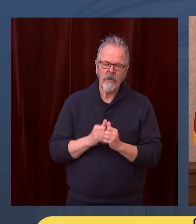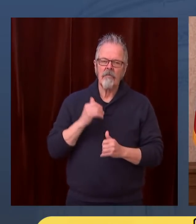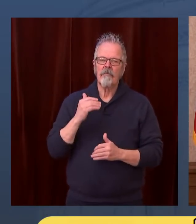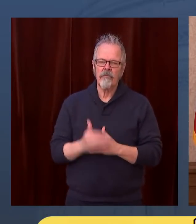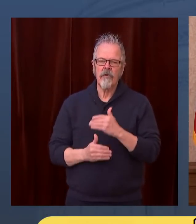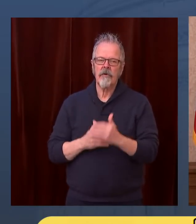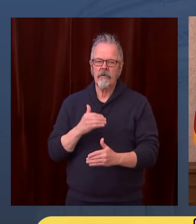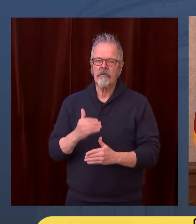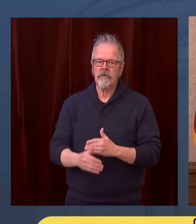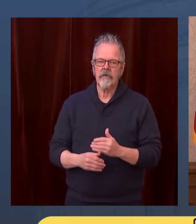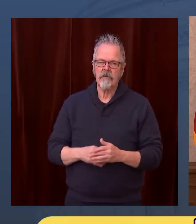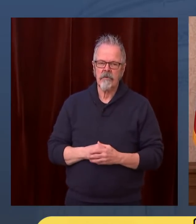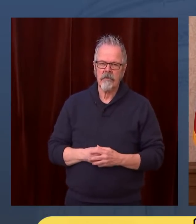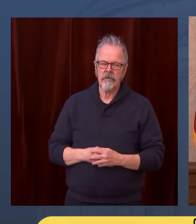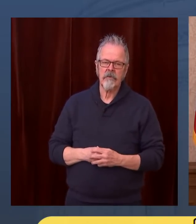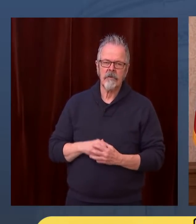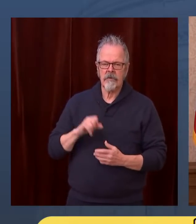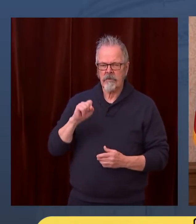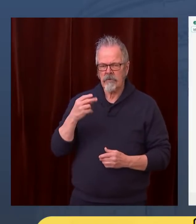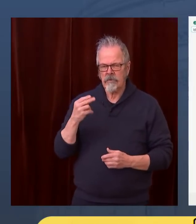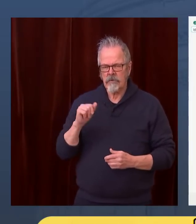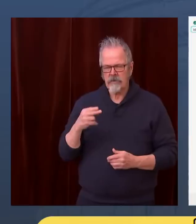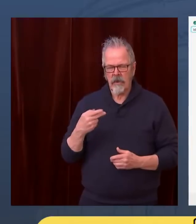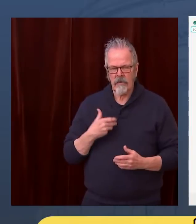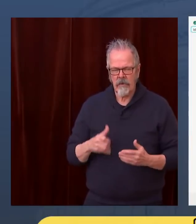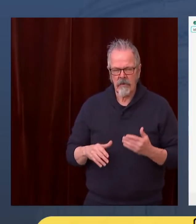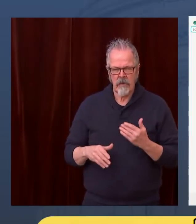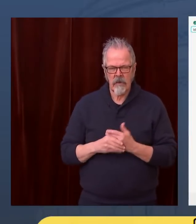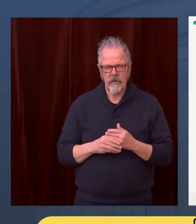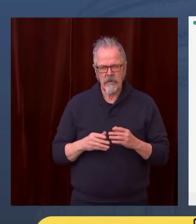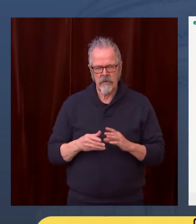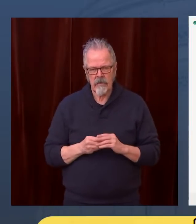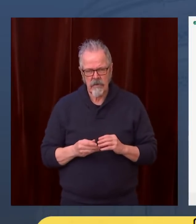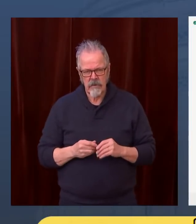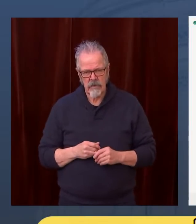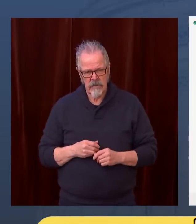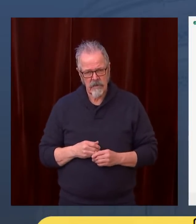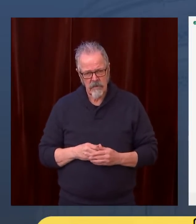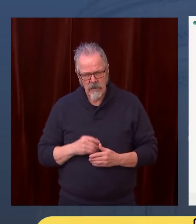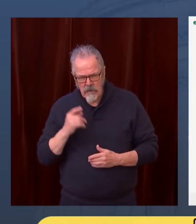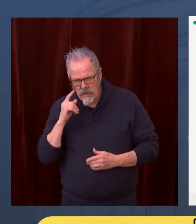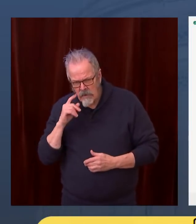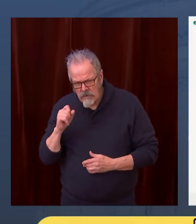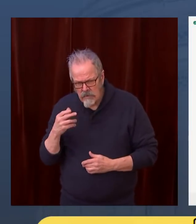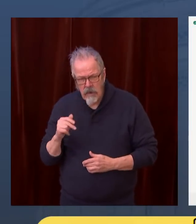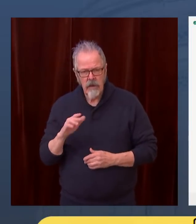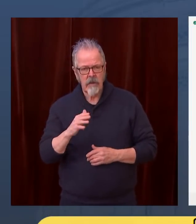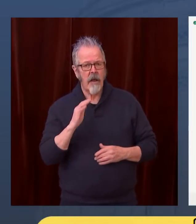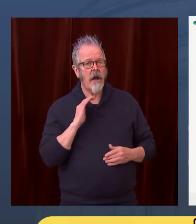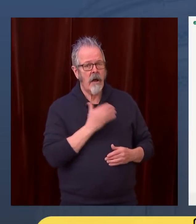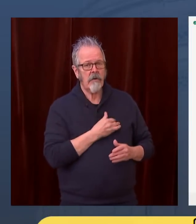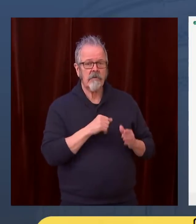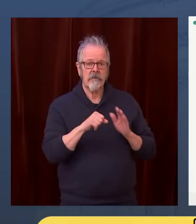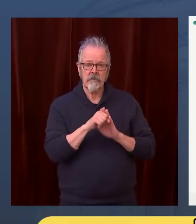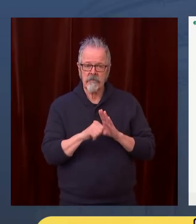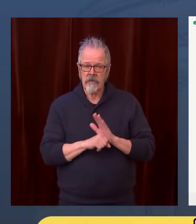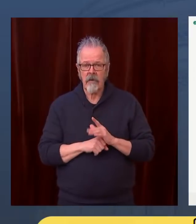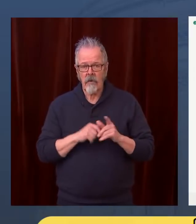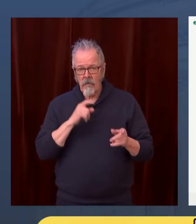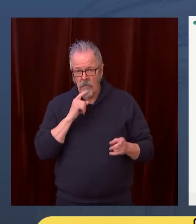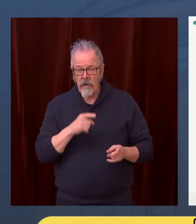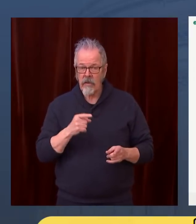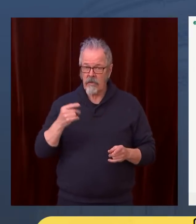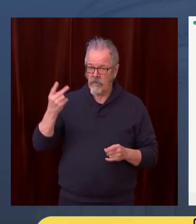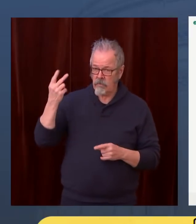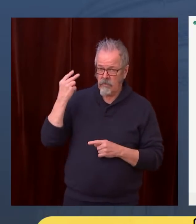that obviously as you continue to make this transformation, as our state moves from really a tremendous unknown 2 years ago